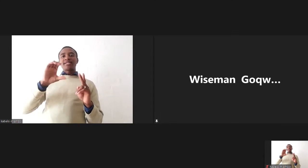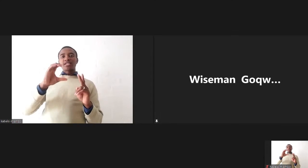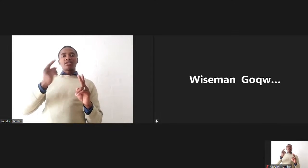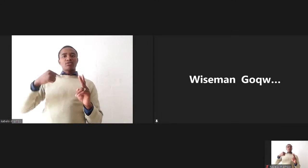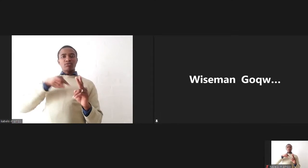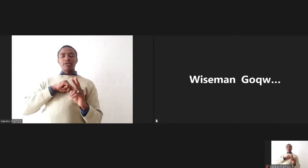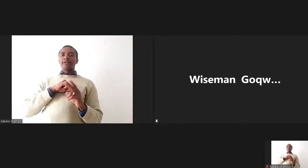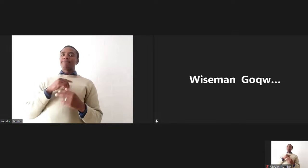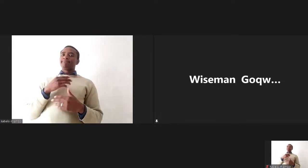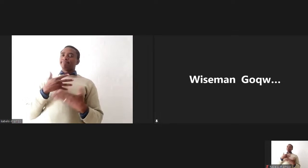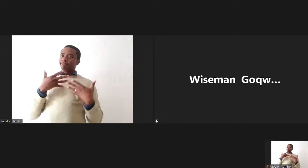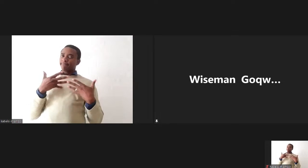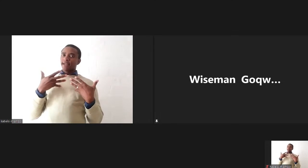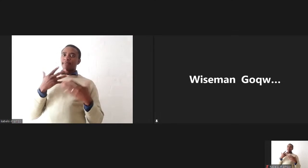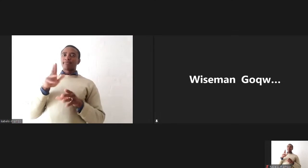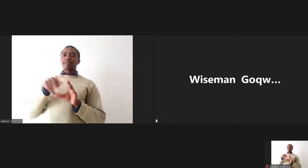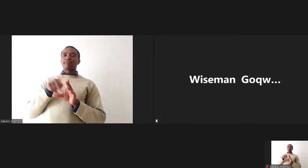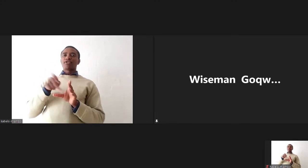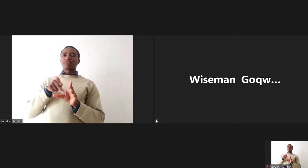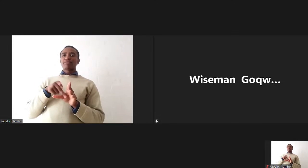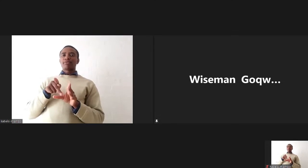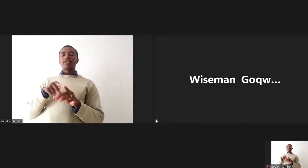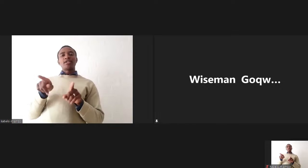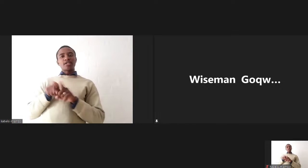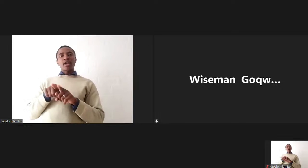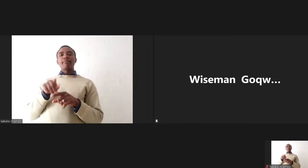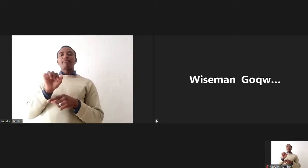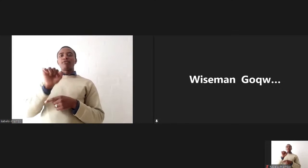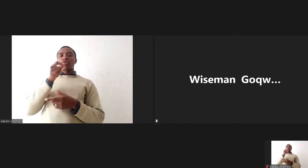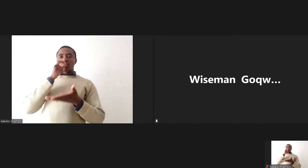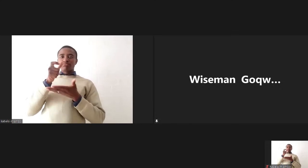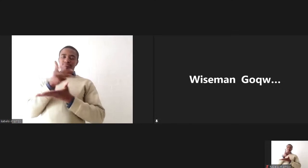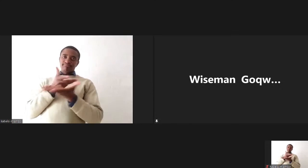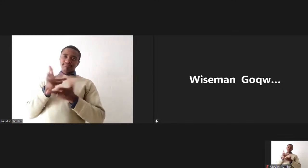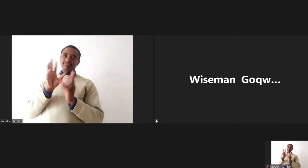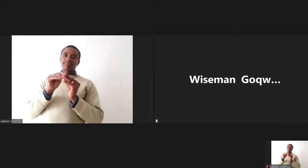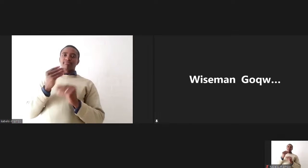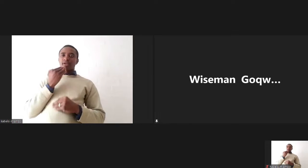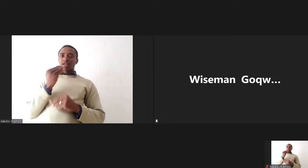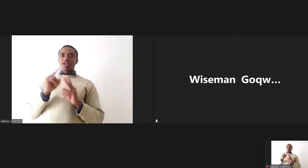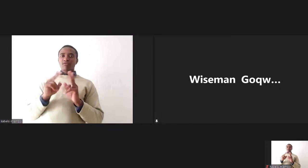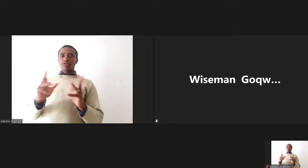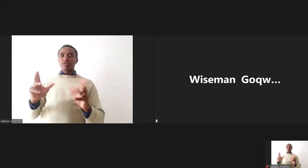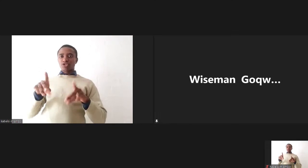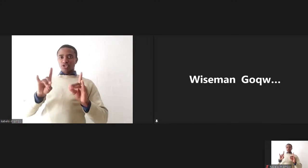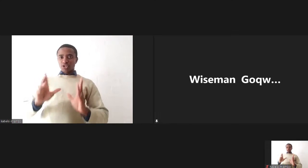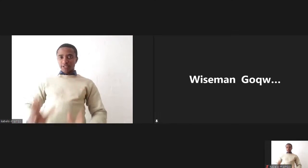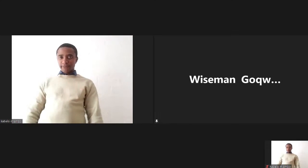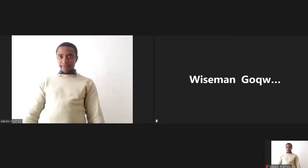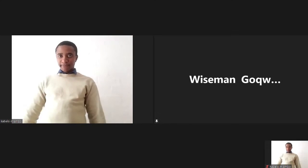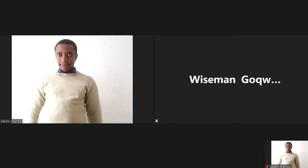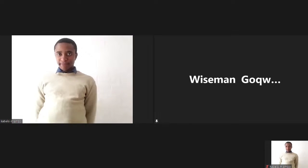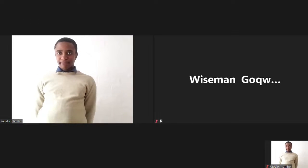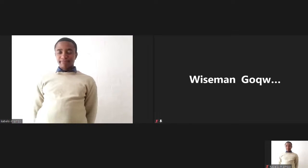the participation and the contribution that has taken place here today. Thank you very much, Chair.